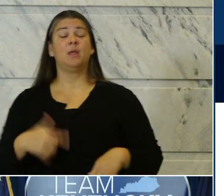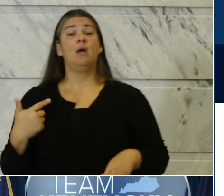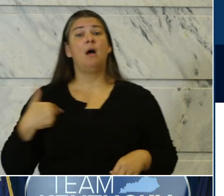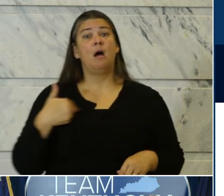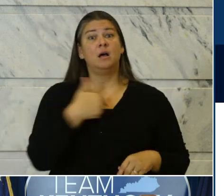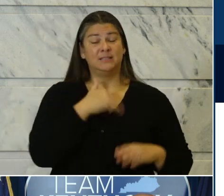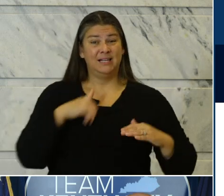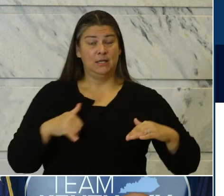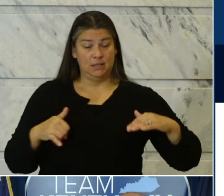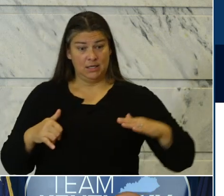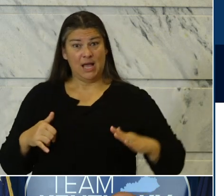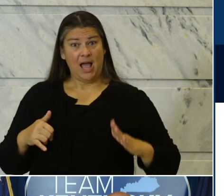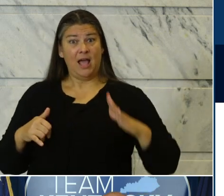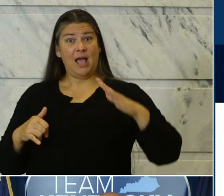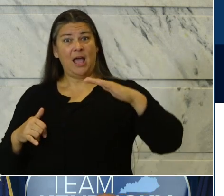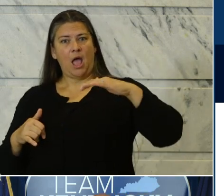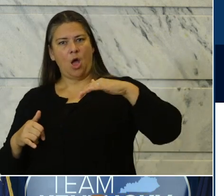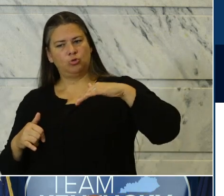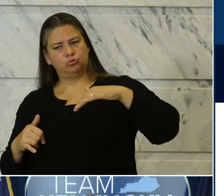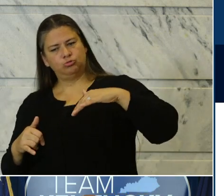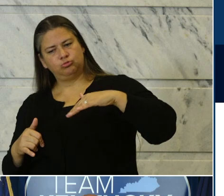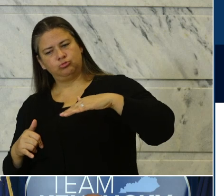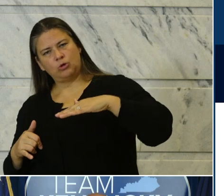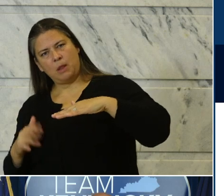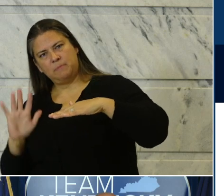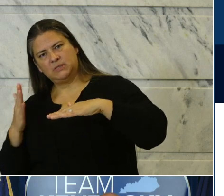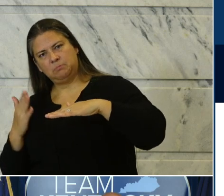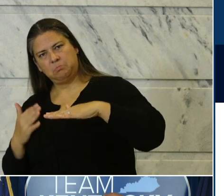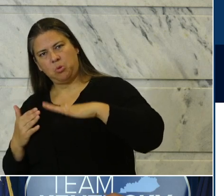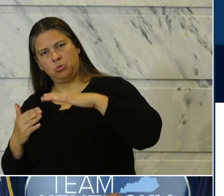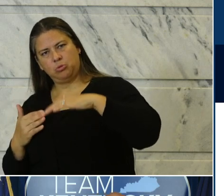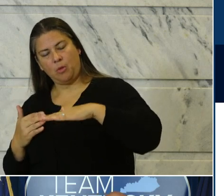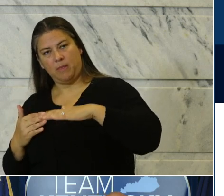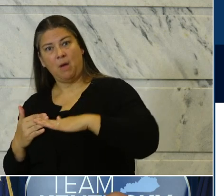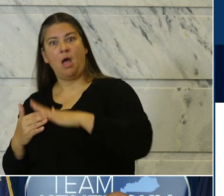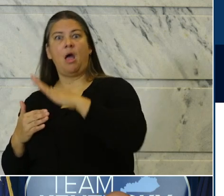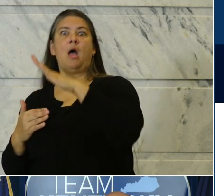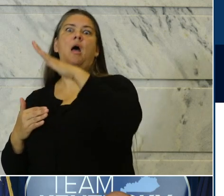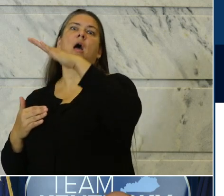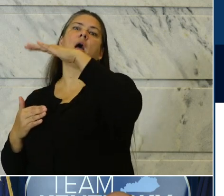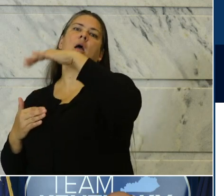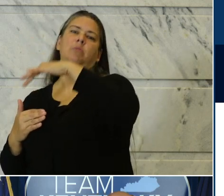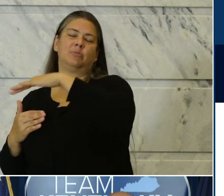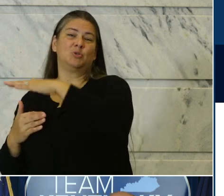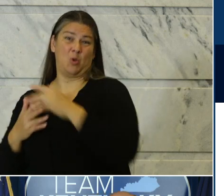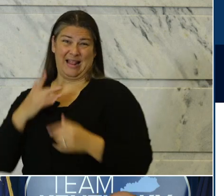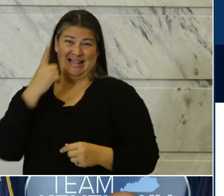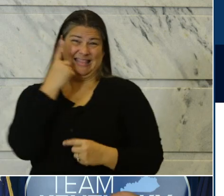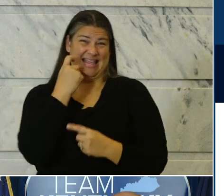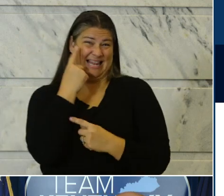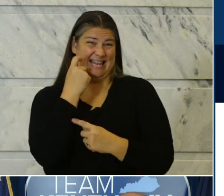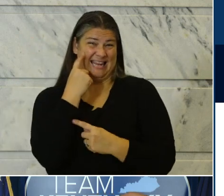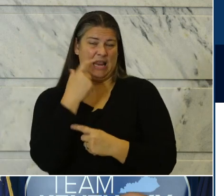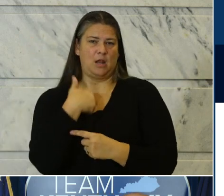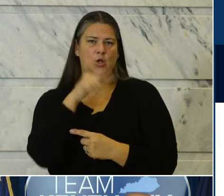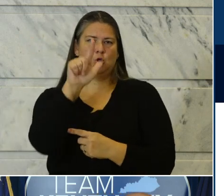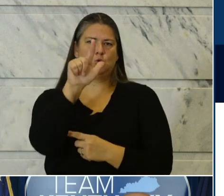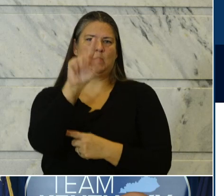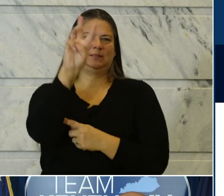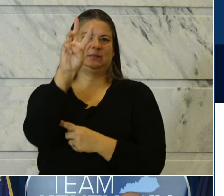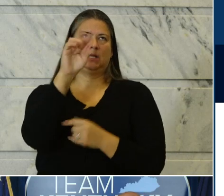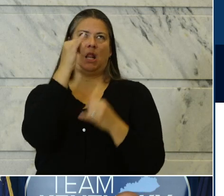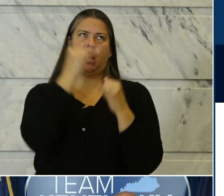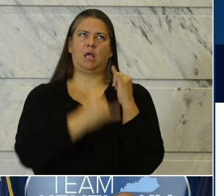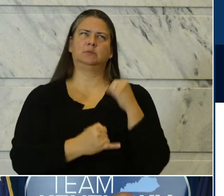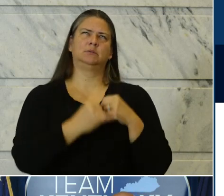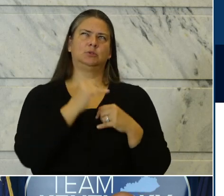down, and now it's on the upswing. And I don't remember the latest data, but as recently as the last 48 hours, there were at least 26 states who were having a